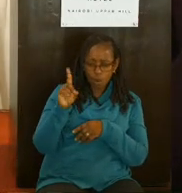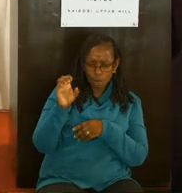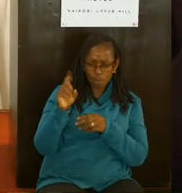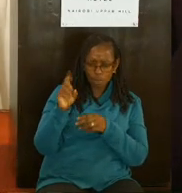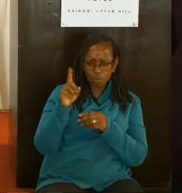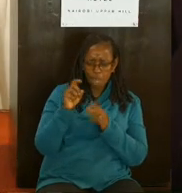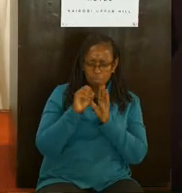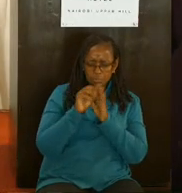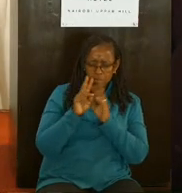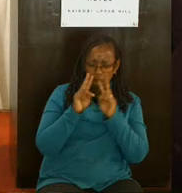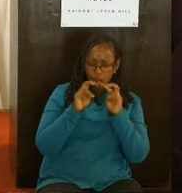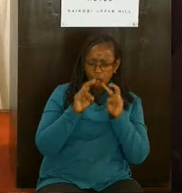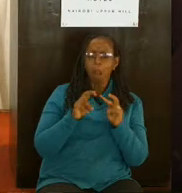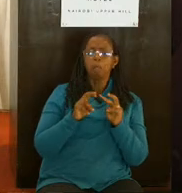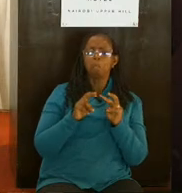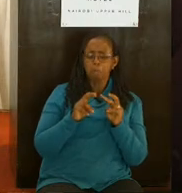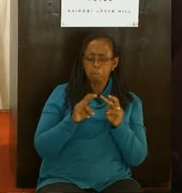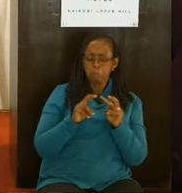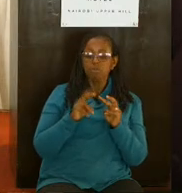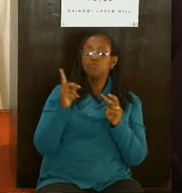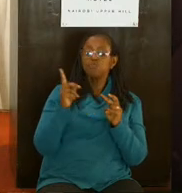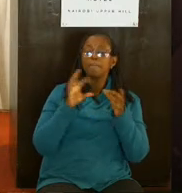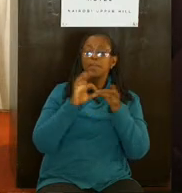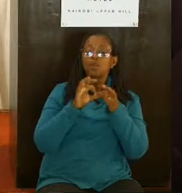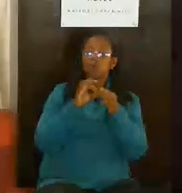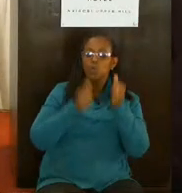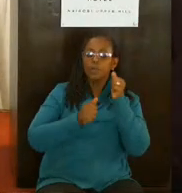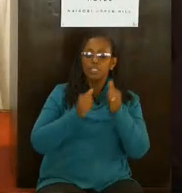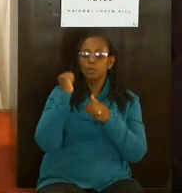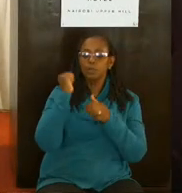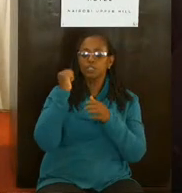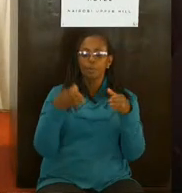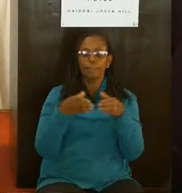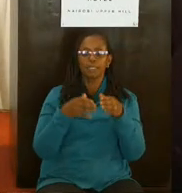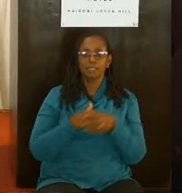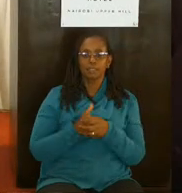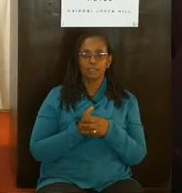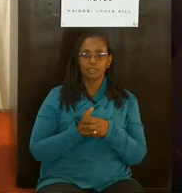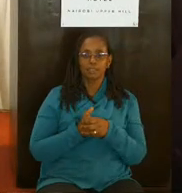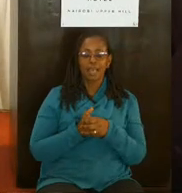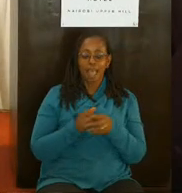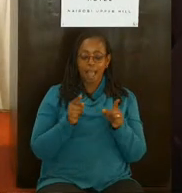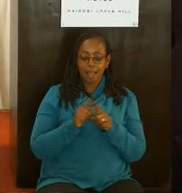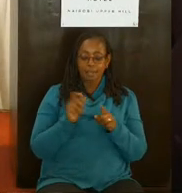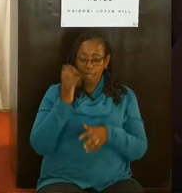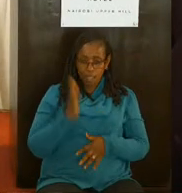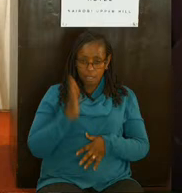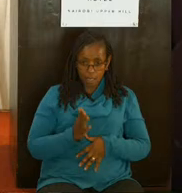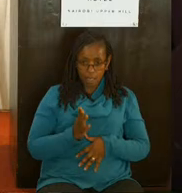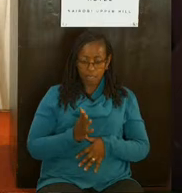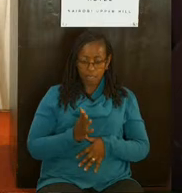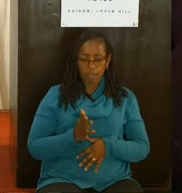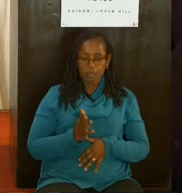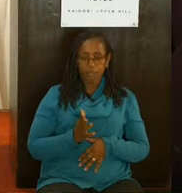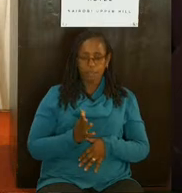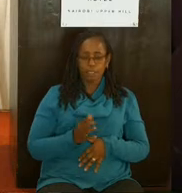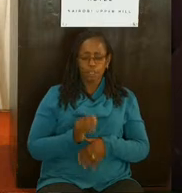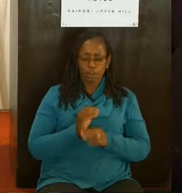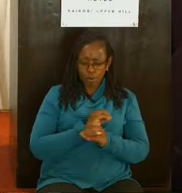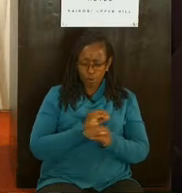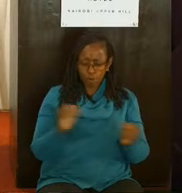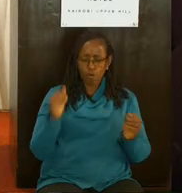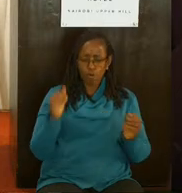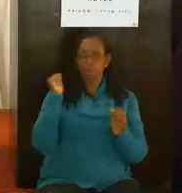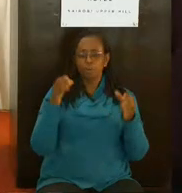the party that you belong as I said as a Kenyan no political